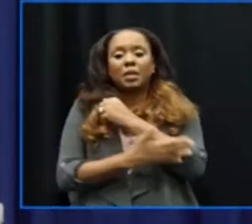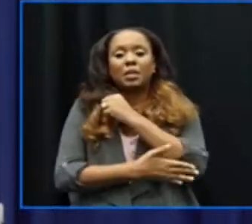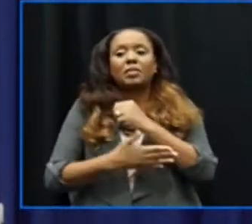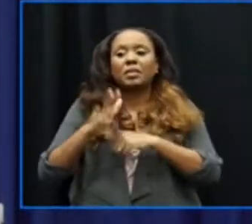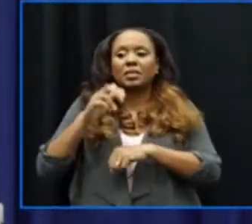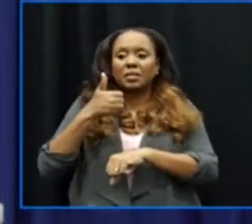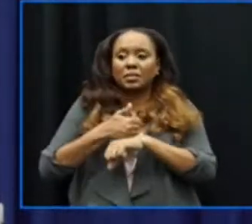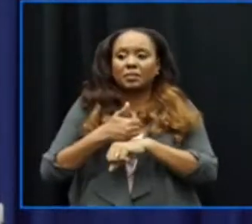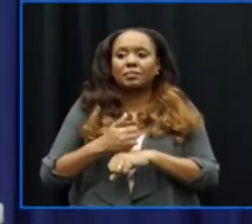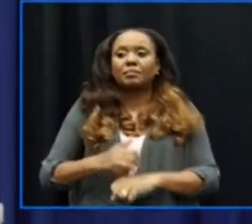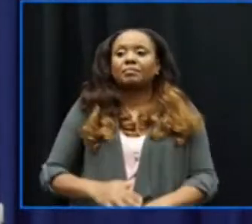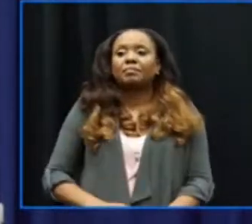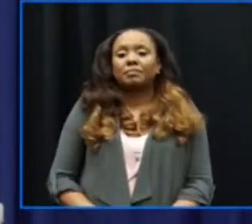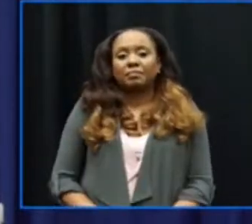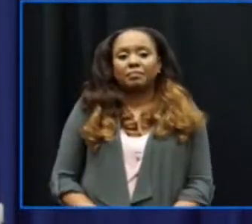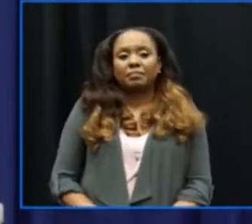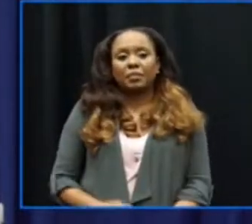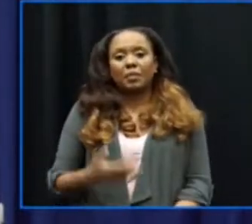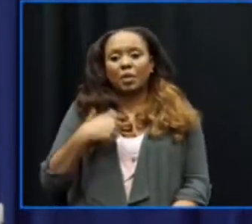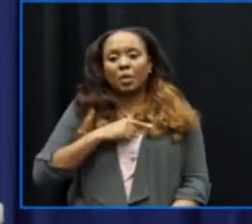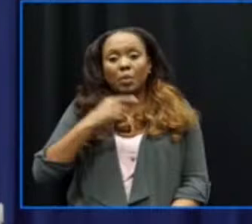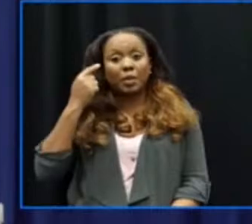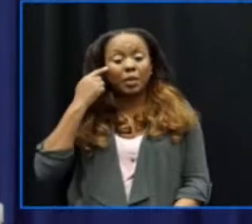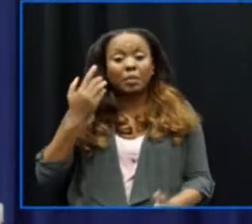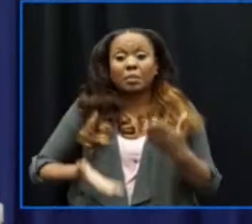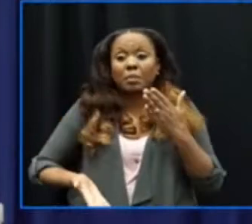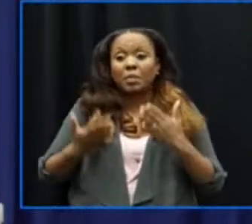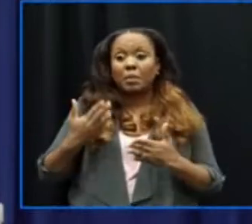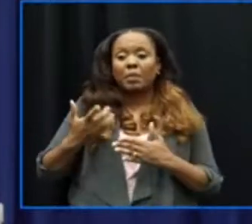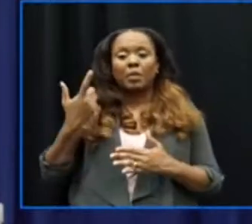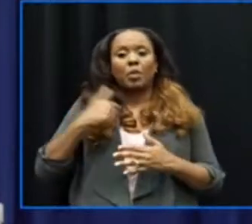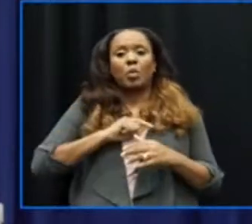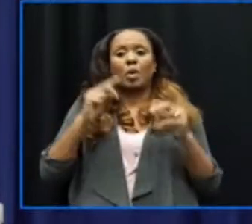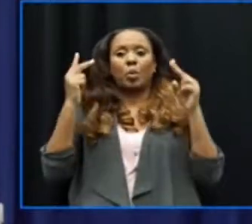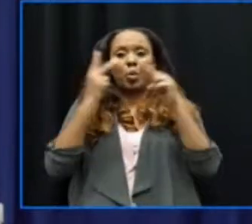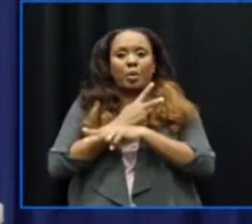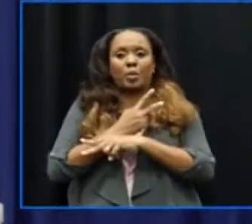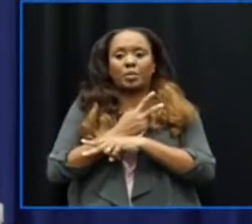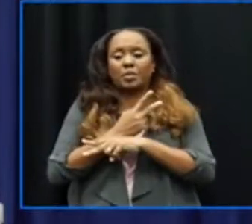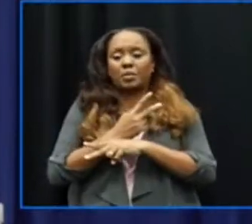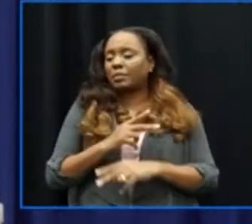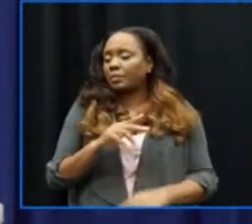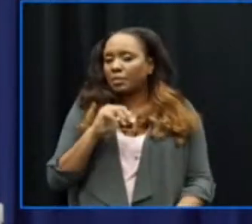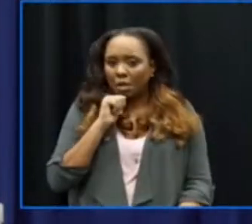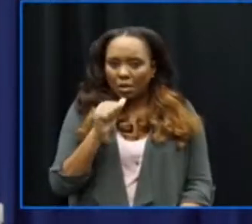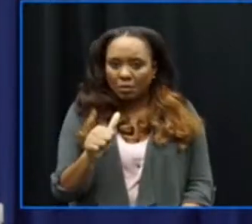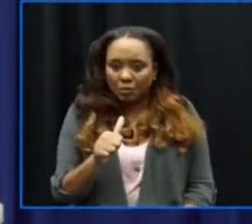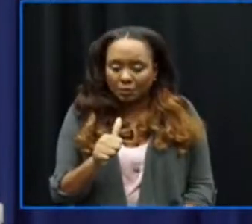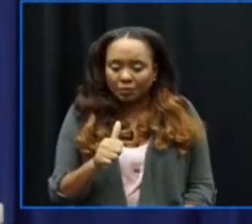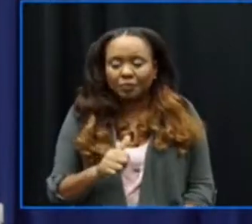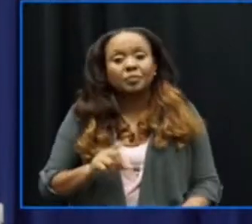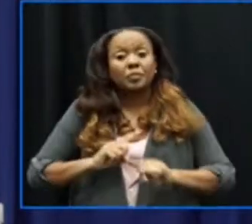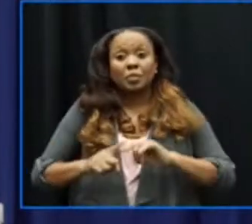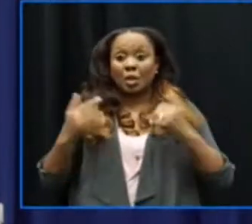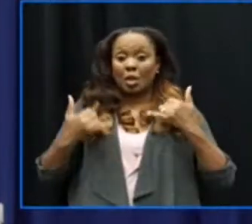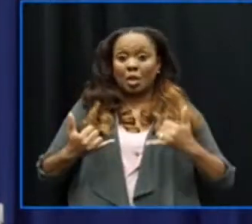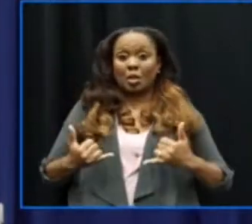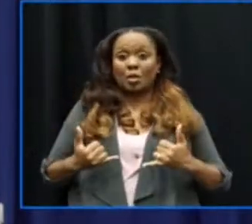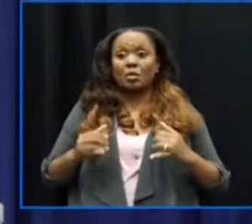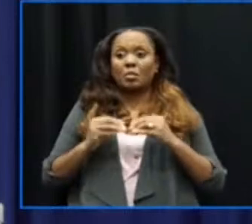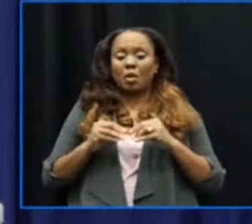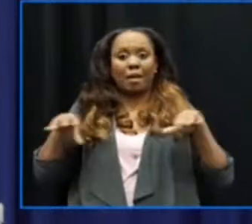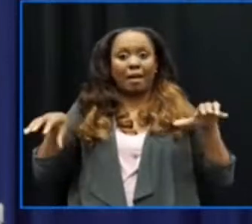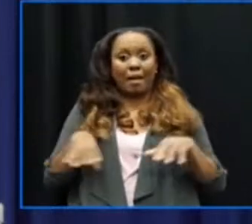may think that we are worse off than most, but we're not. But that doesn't mean that we don't have to take timely